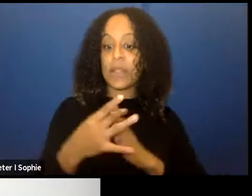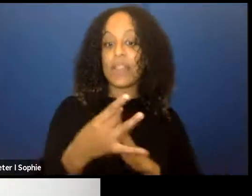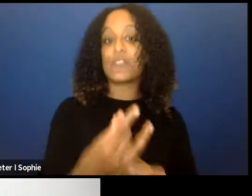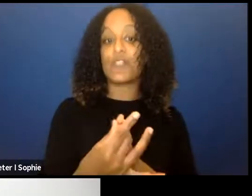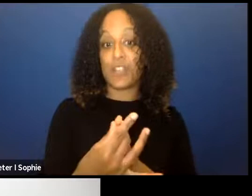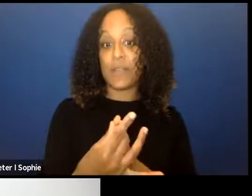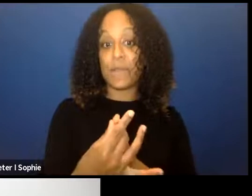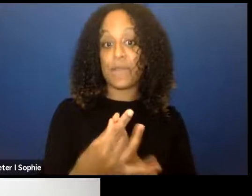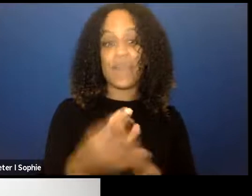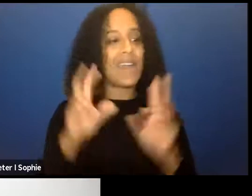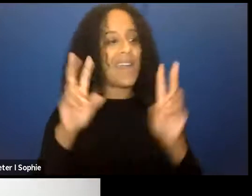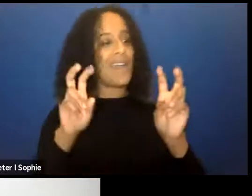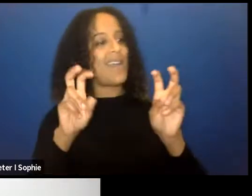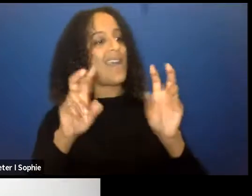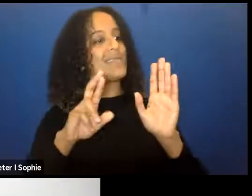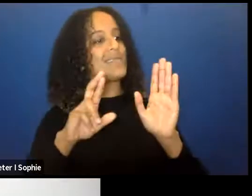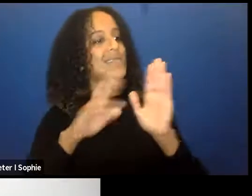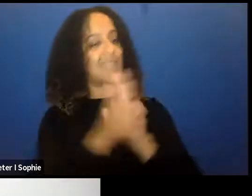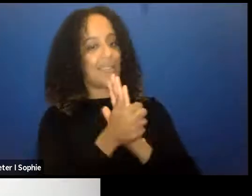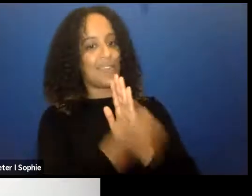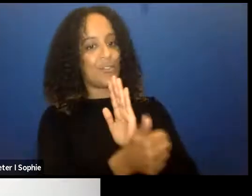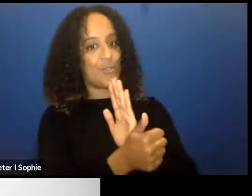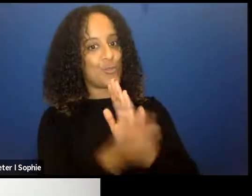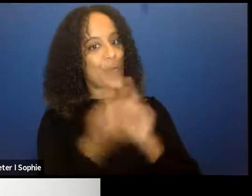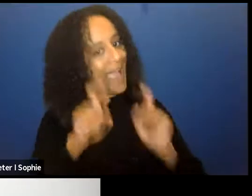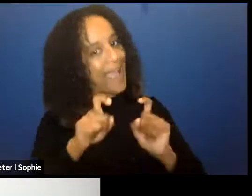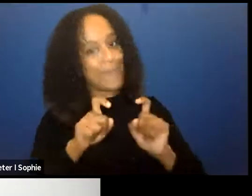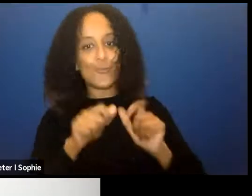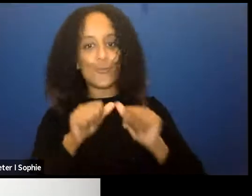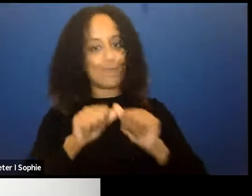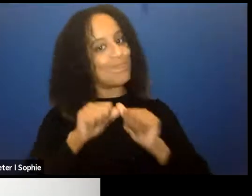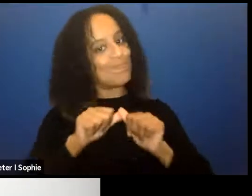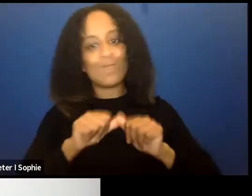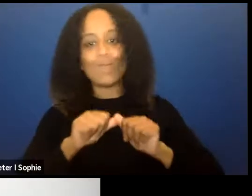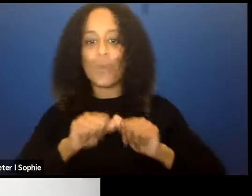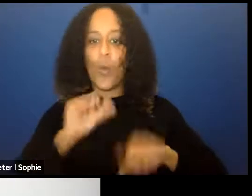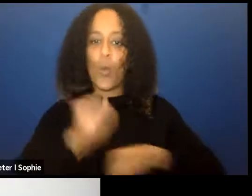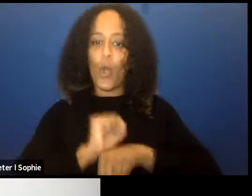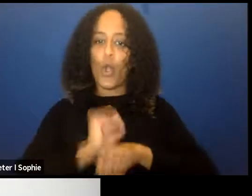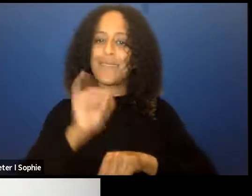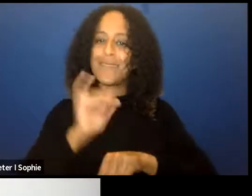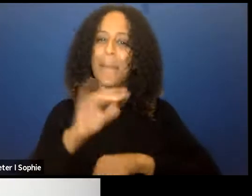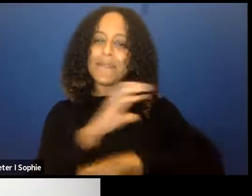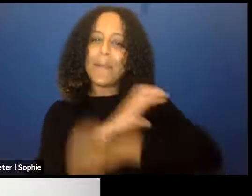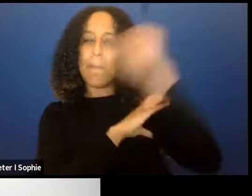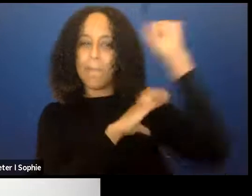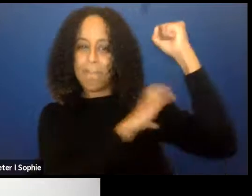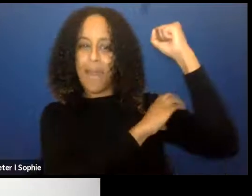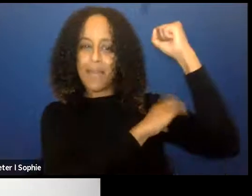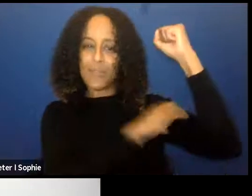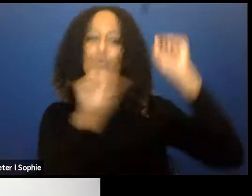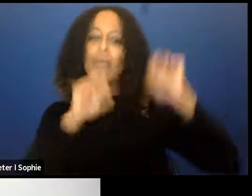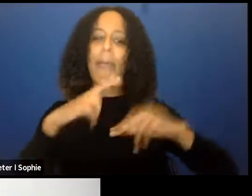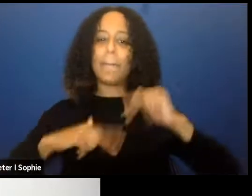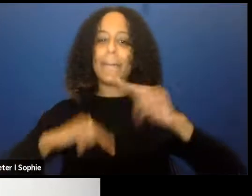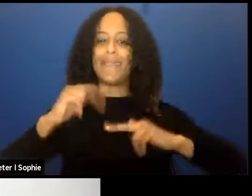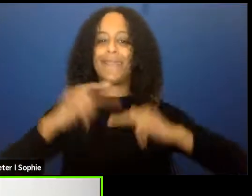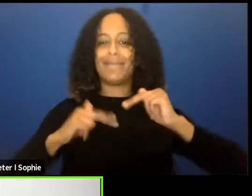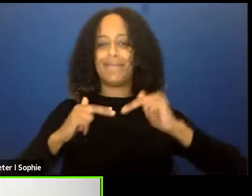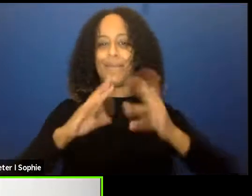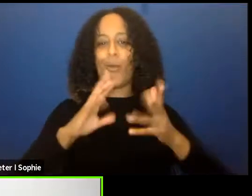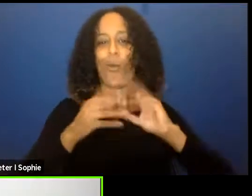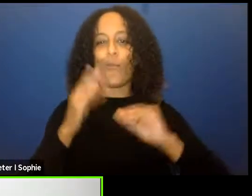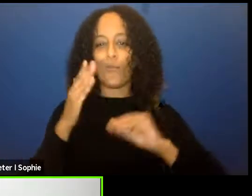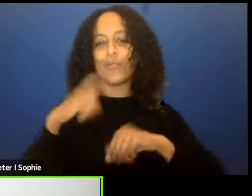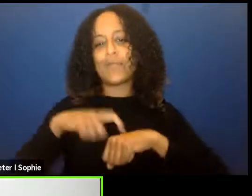as skills that you actively have to work towards. It's a muscle that you can build over time.